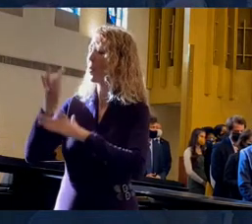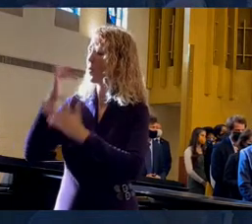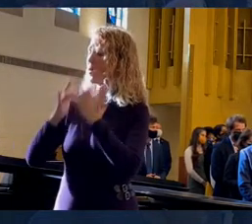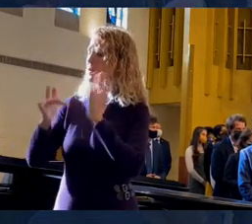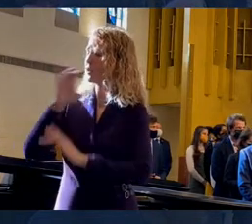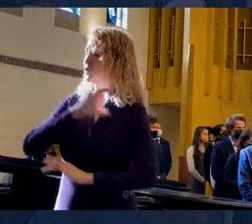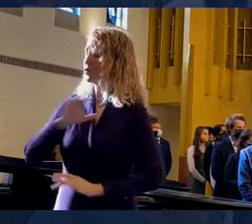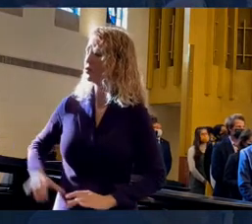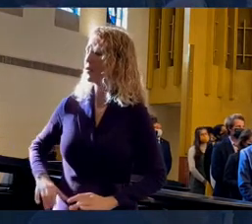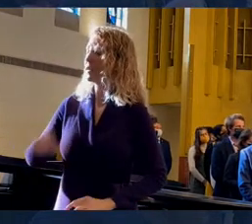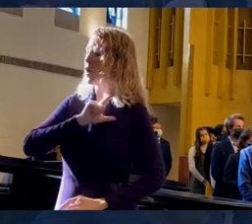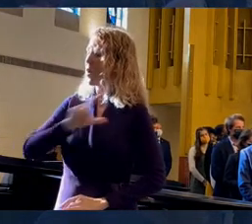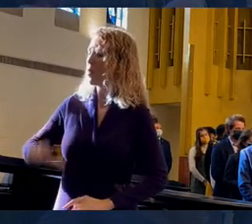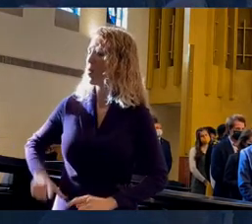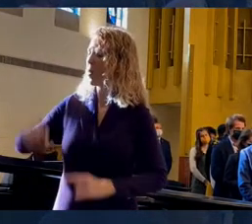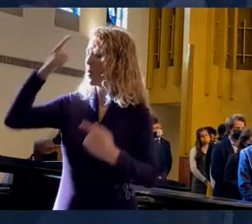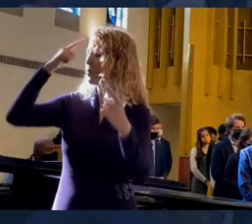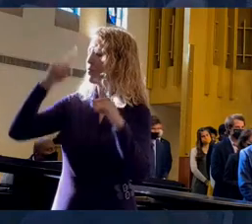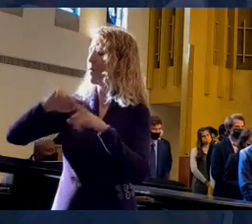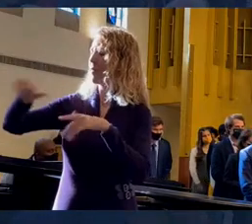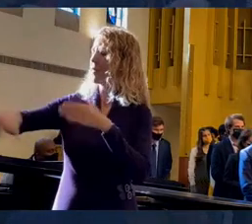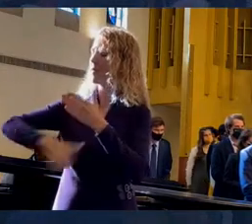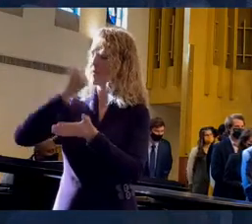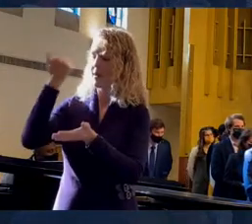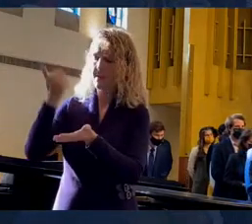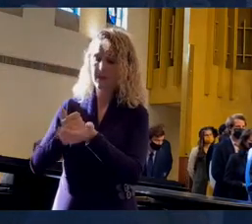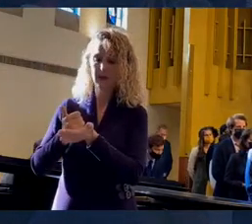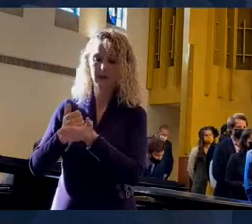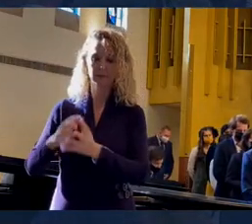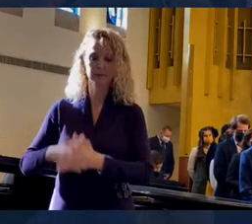Christ, who is our Lord and our brother. Amen. Please be seated.